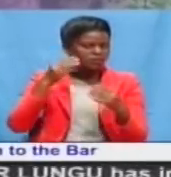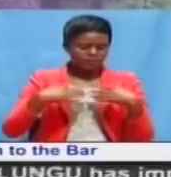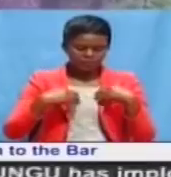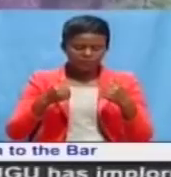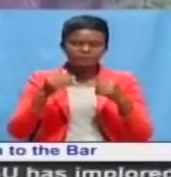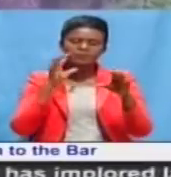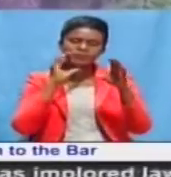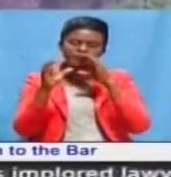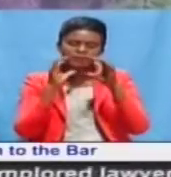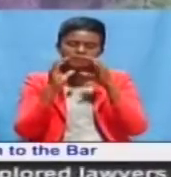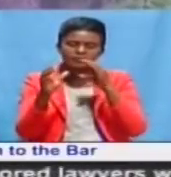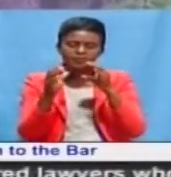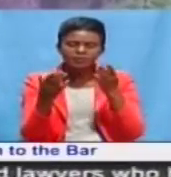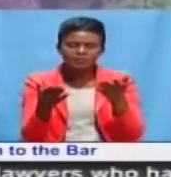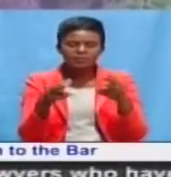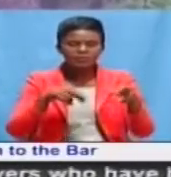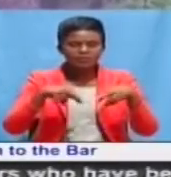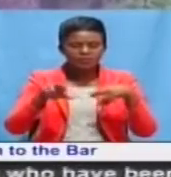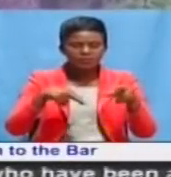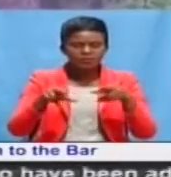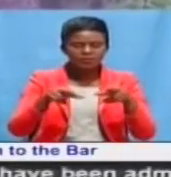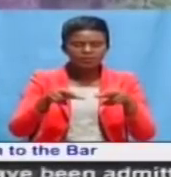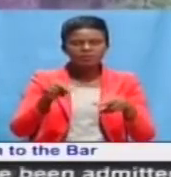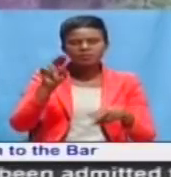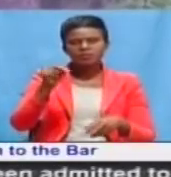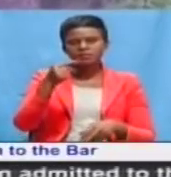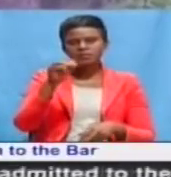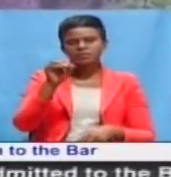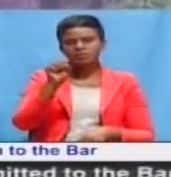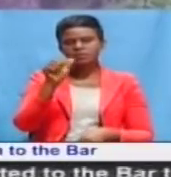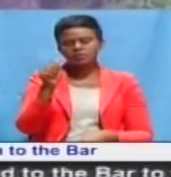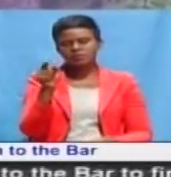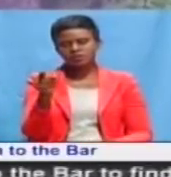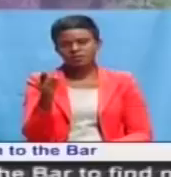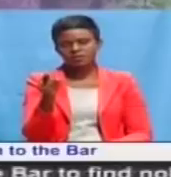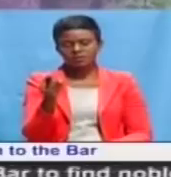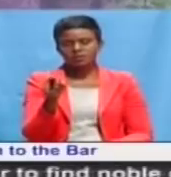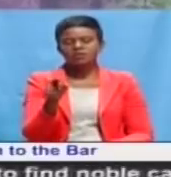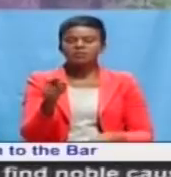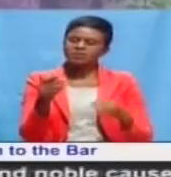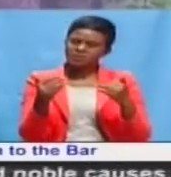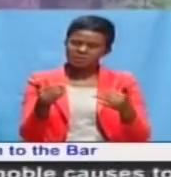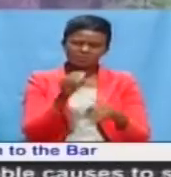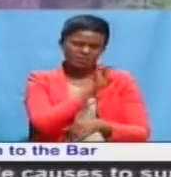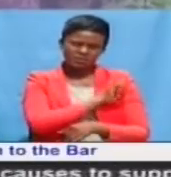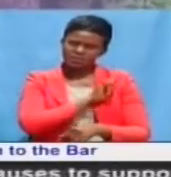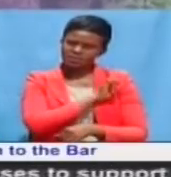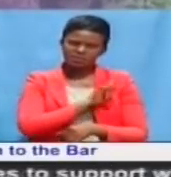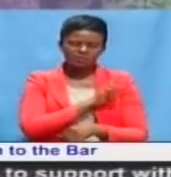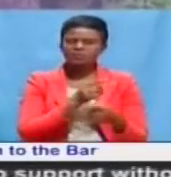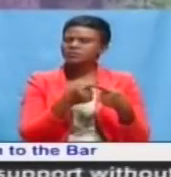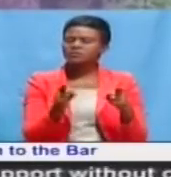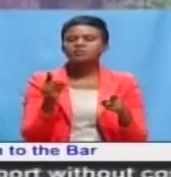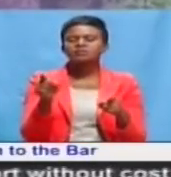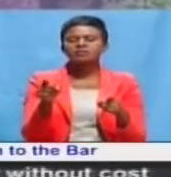of Communications and External Relations Stanislas Ngosa. Mr. Ngosa says it is highly unethical for someone